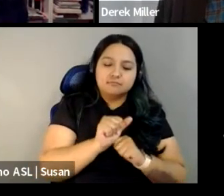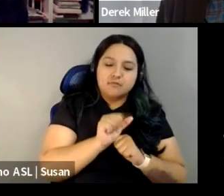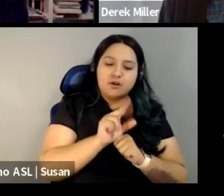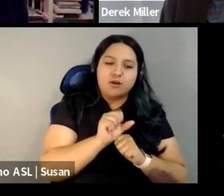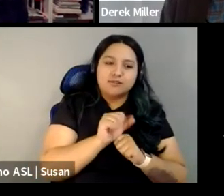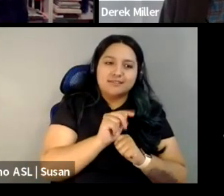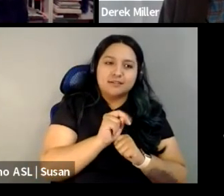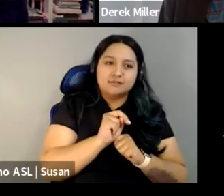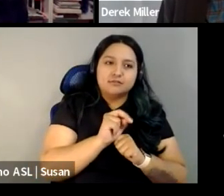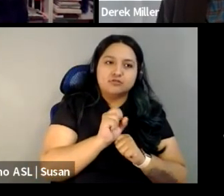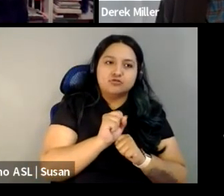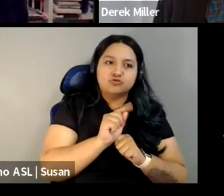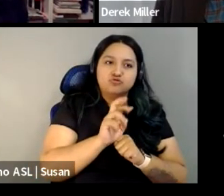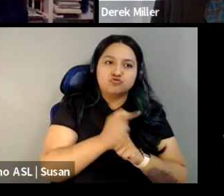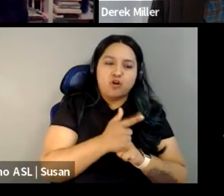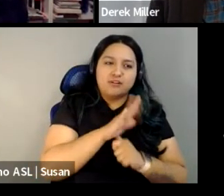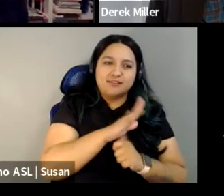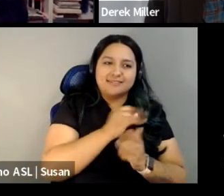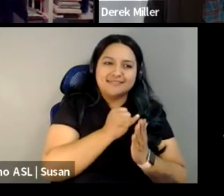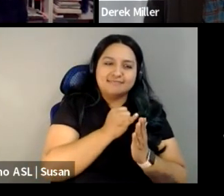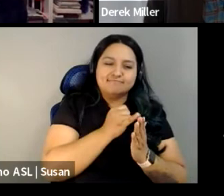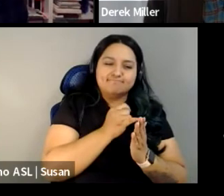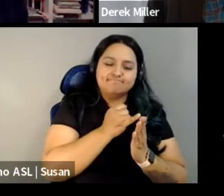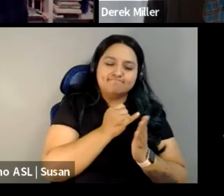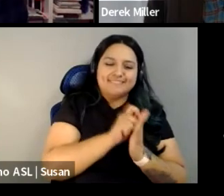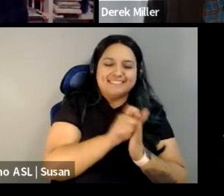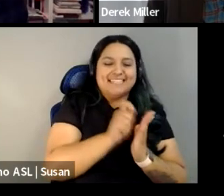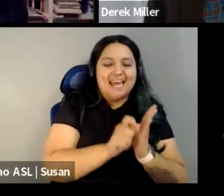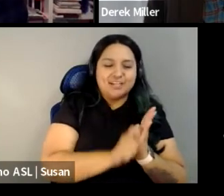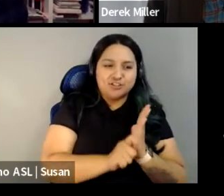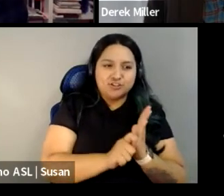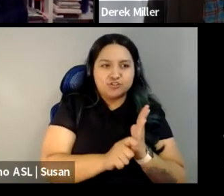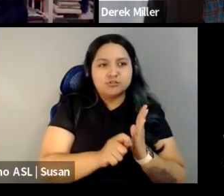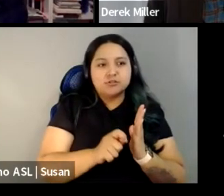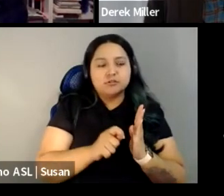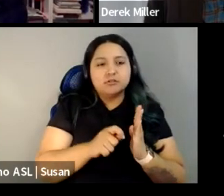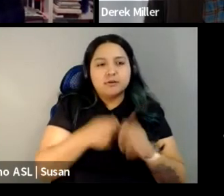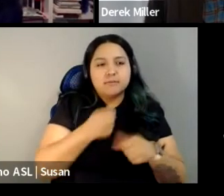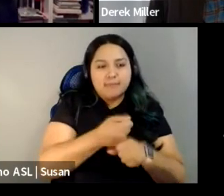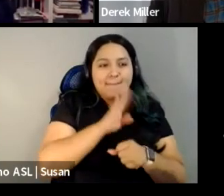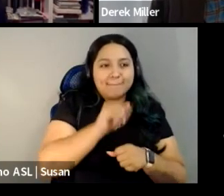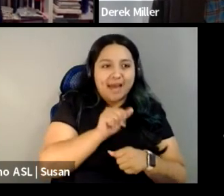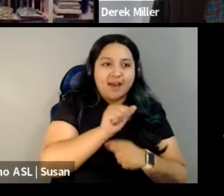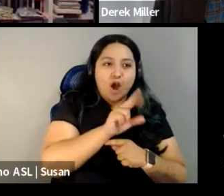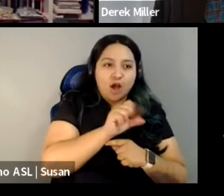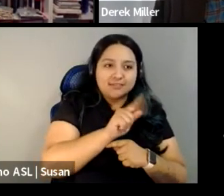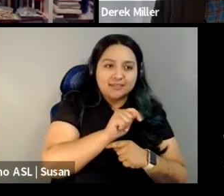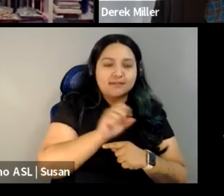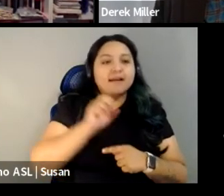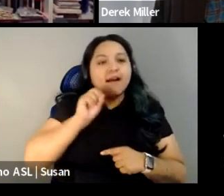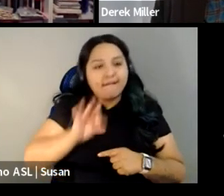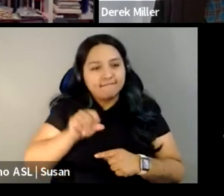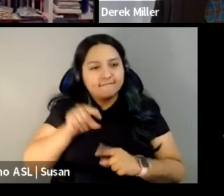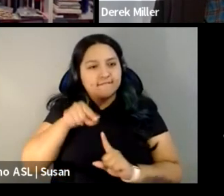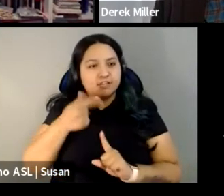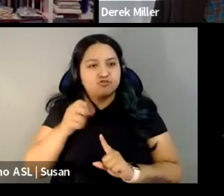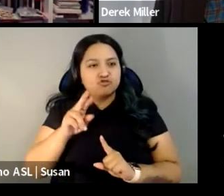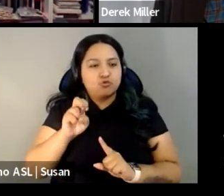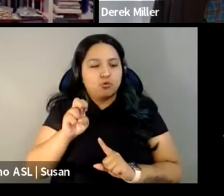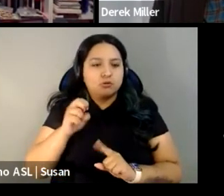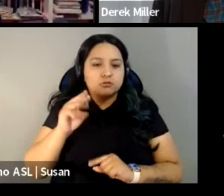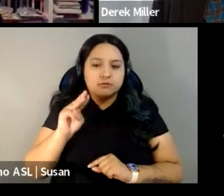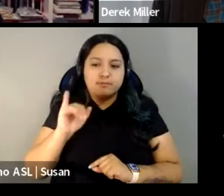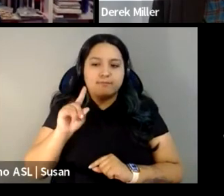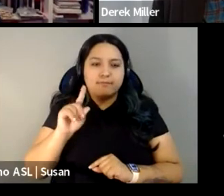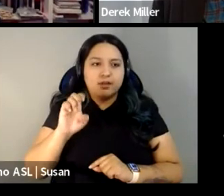that appears in playwright George, it's a sketch of Austin's, made by Austin Strong of George Middleton, and it appears in